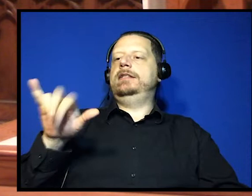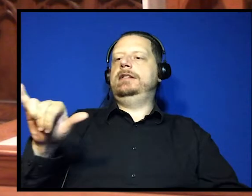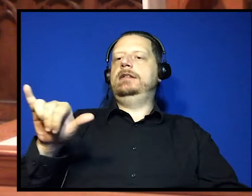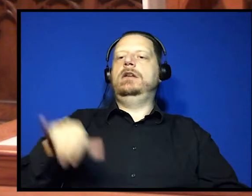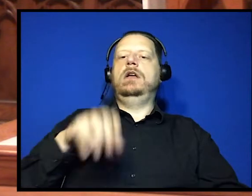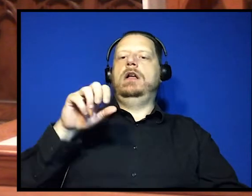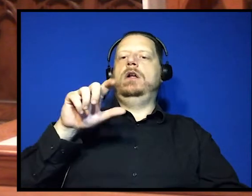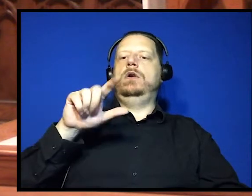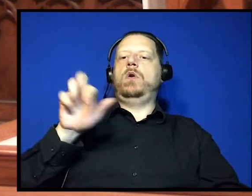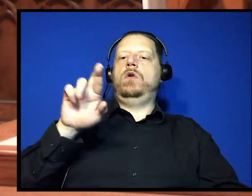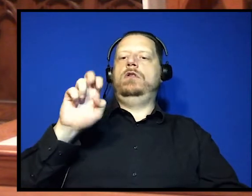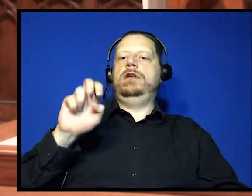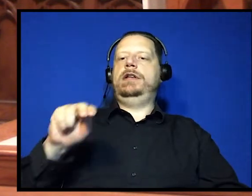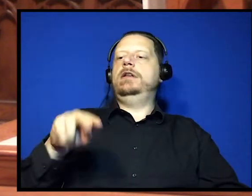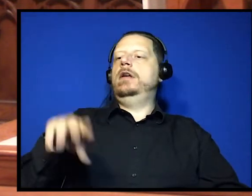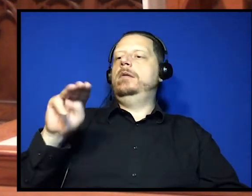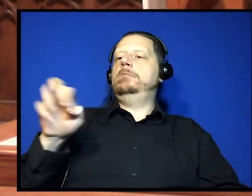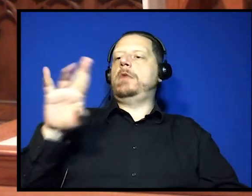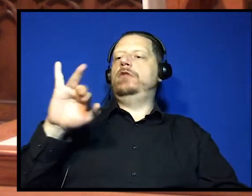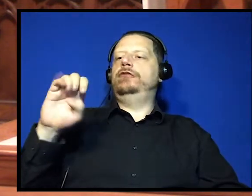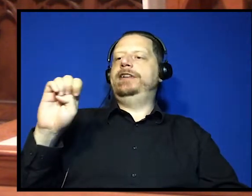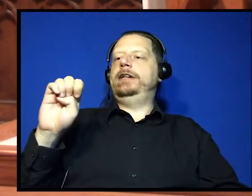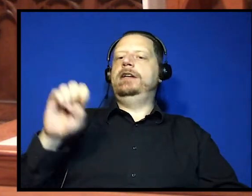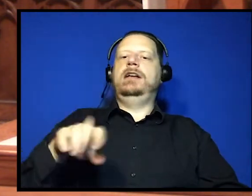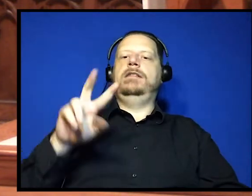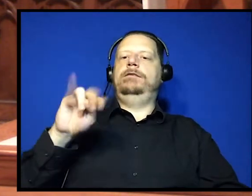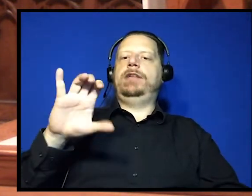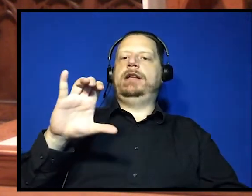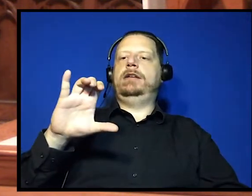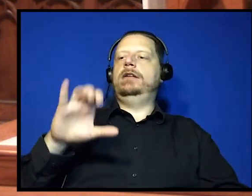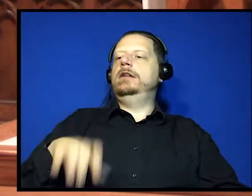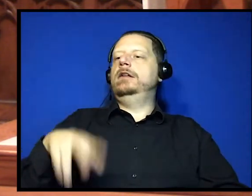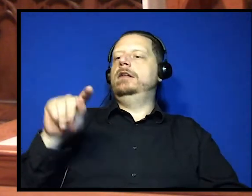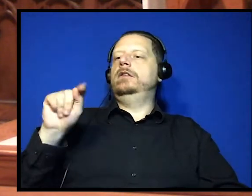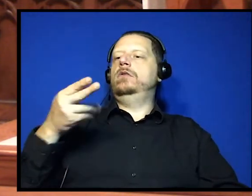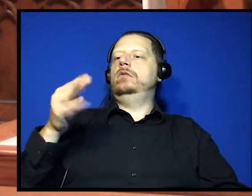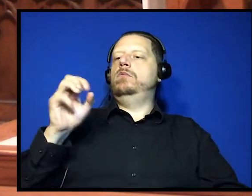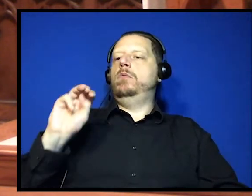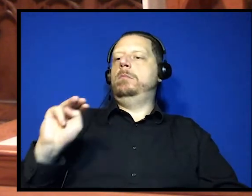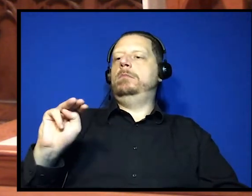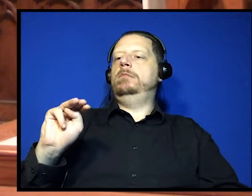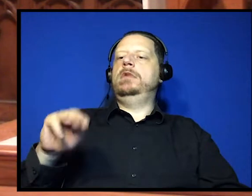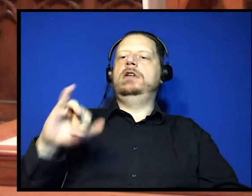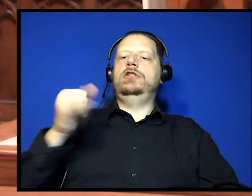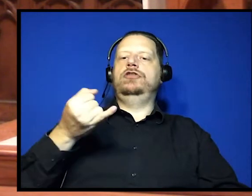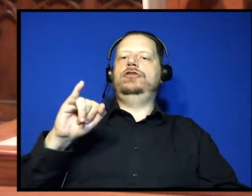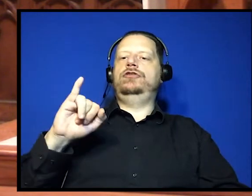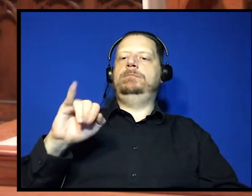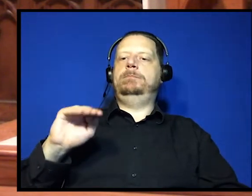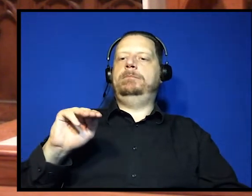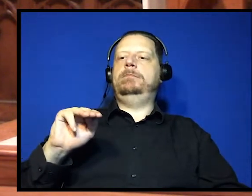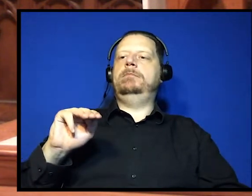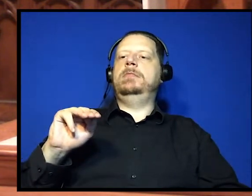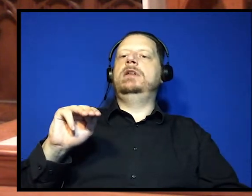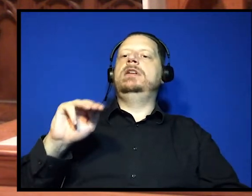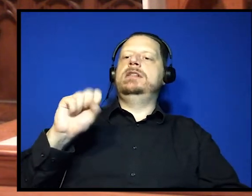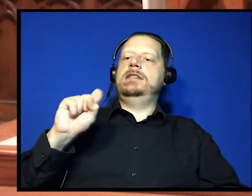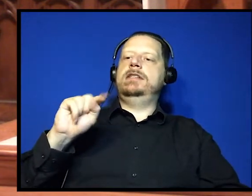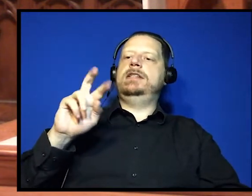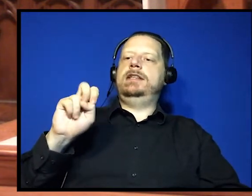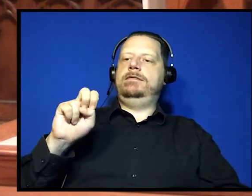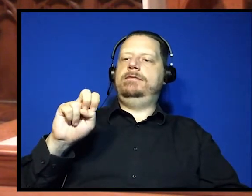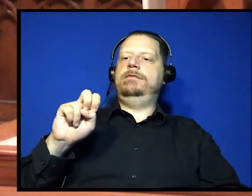Lauren, Marie, Vic, Tom, Jim,